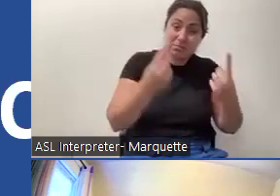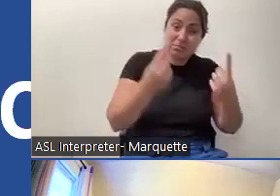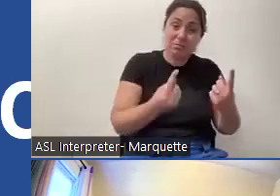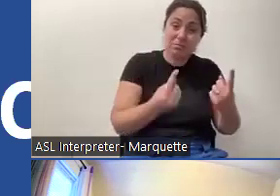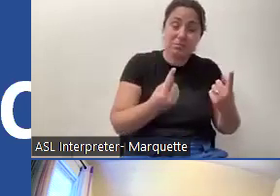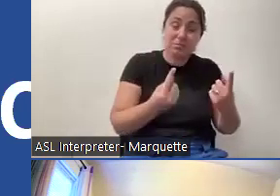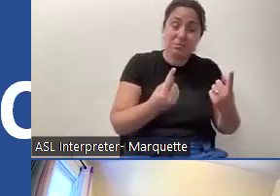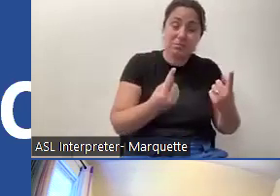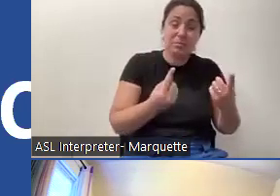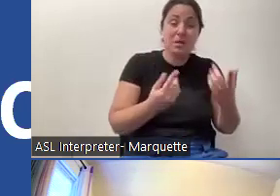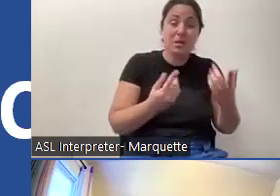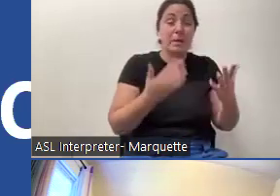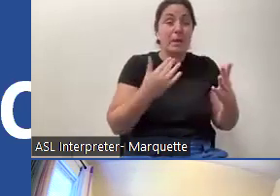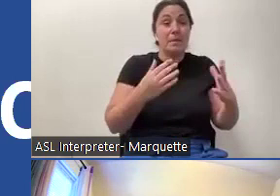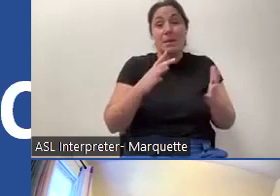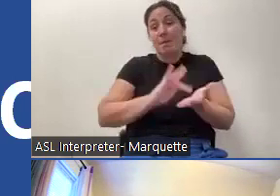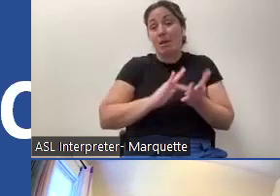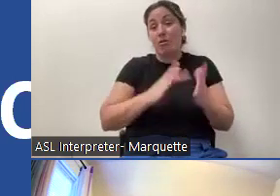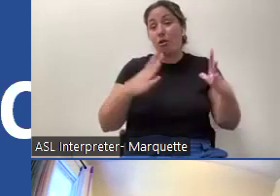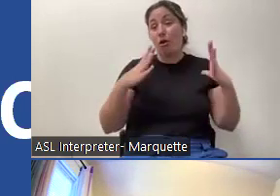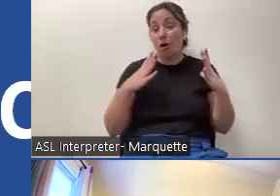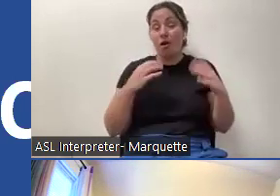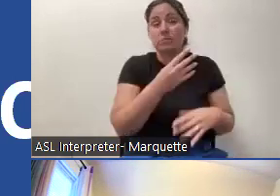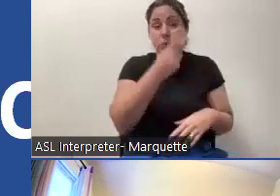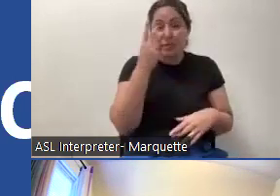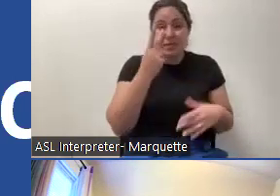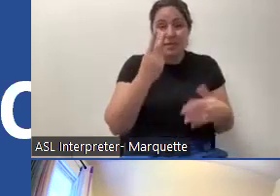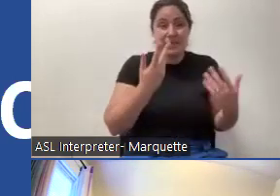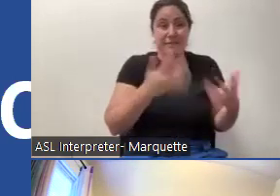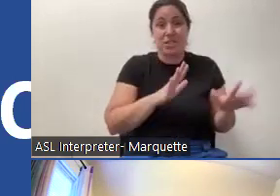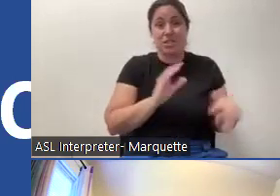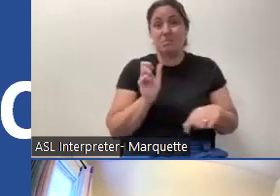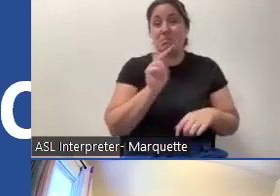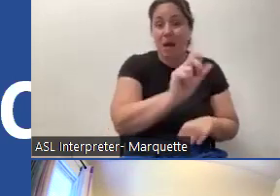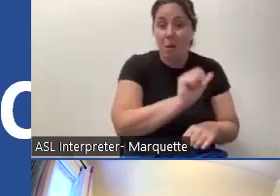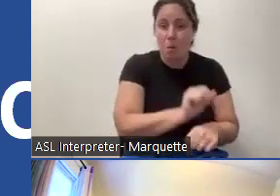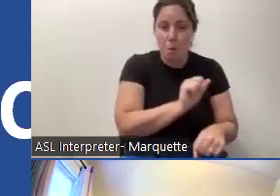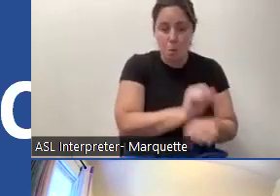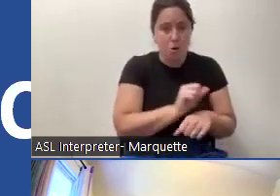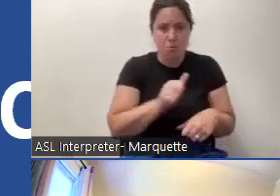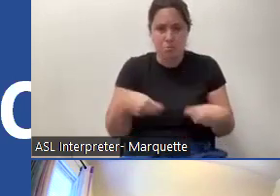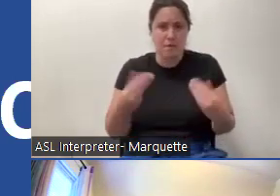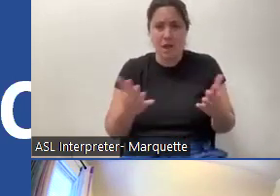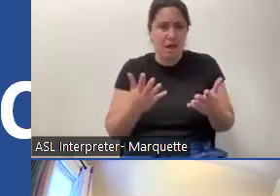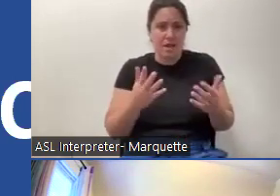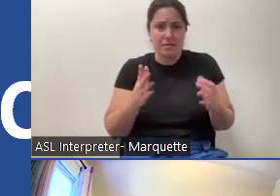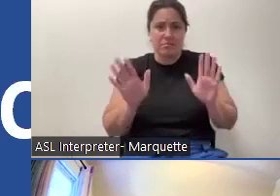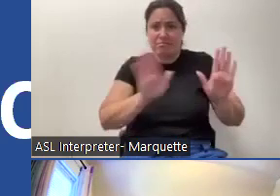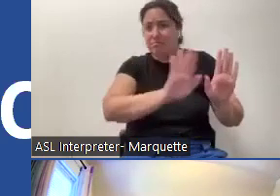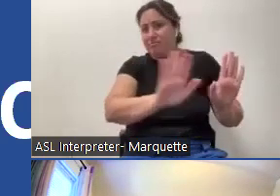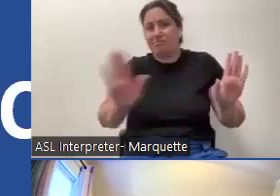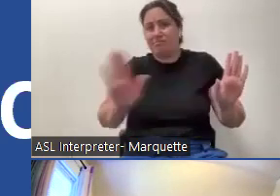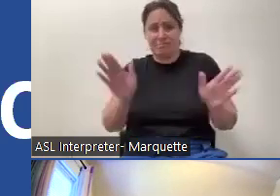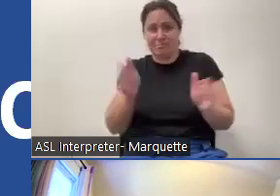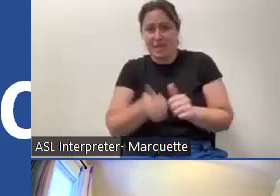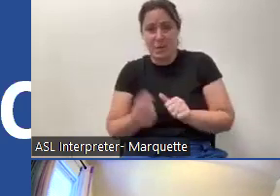or incarceration. Help can be provided to those individuals as well. But I think the gist of it is